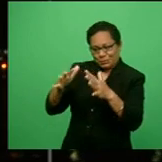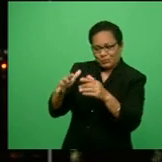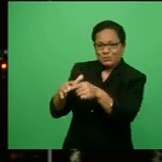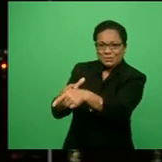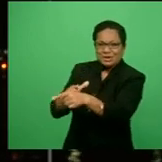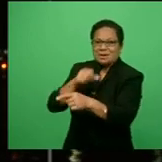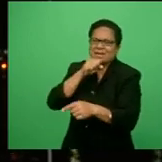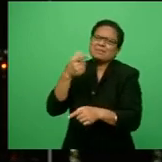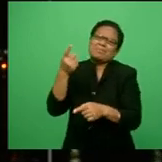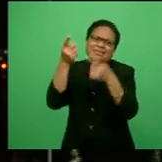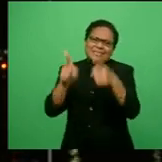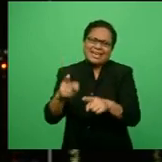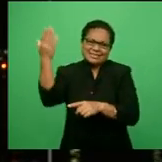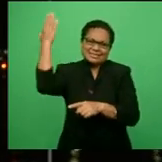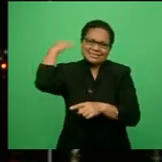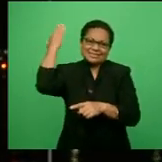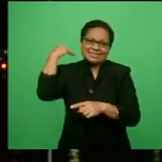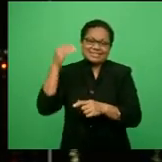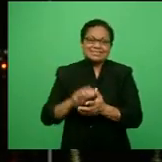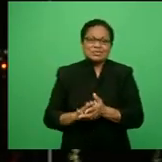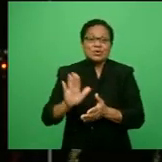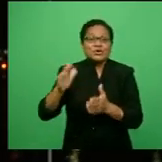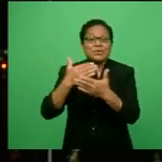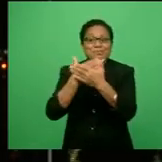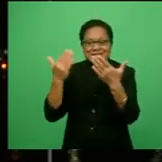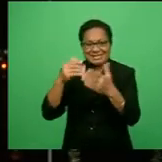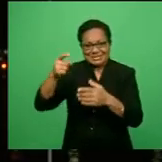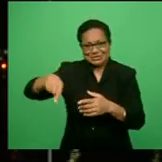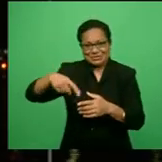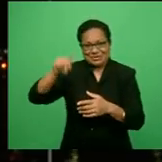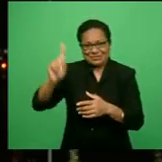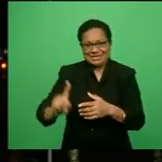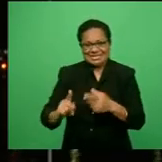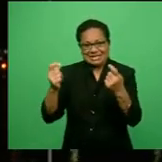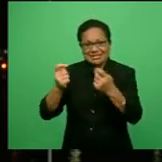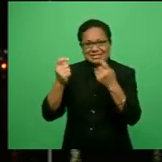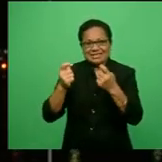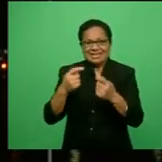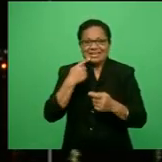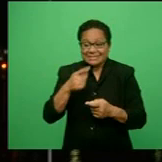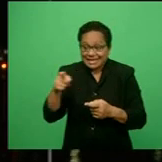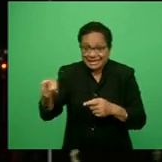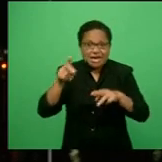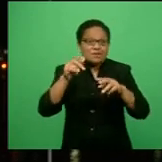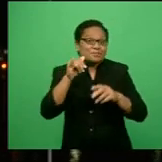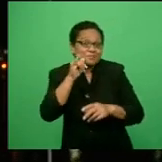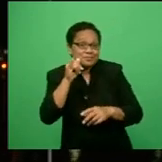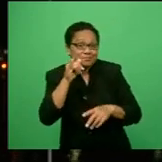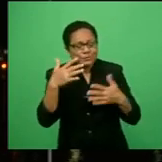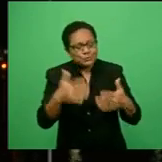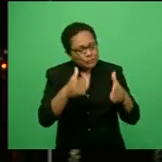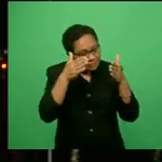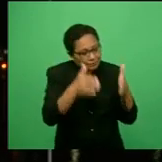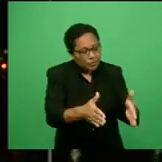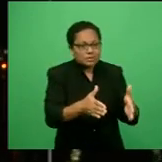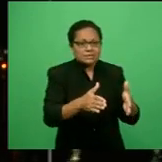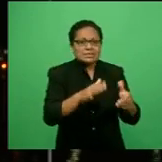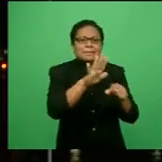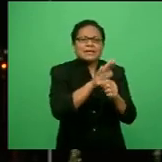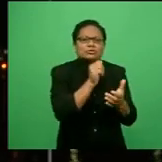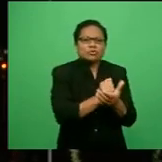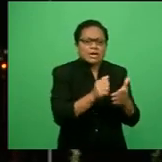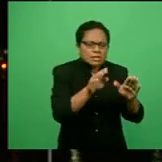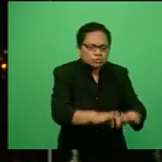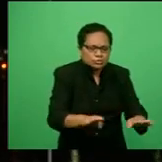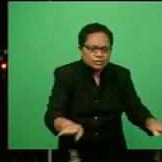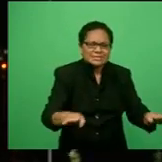Hilton's 100th birthday in SUVA, Konrothe highlighted that Hilton focused on his passion to ensure quality education is received by